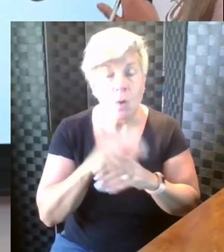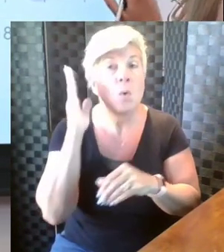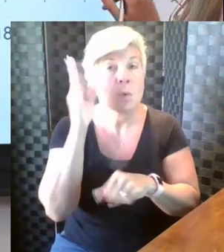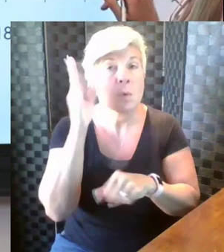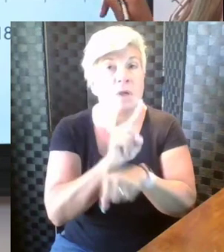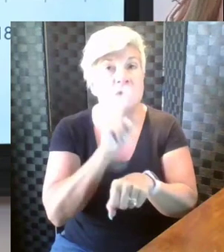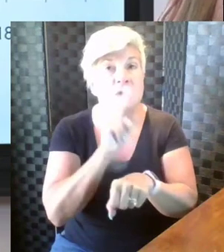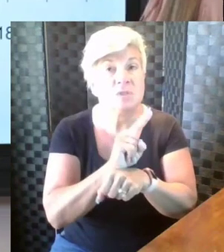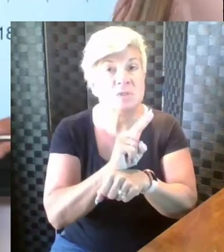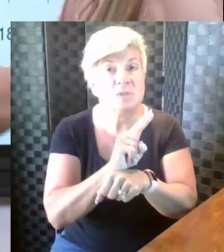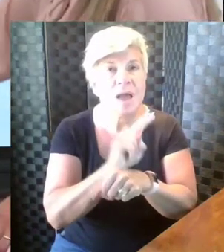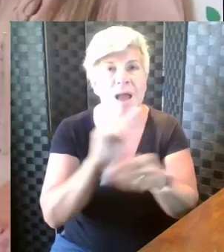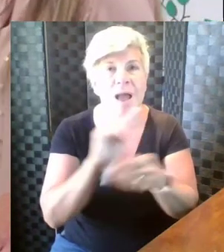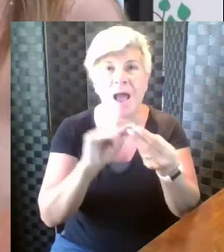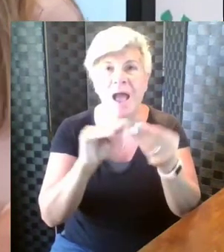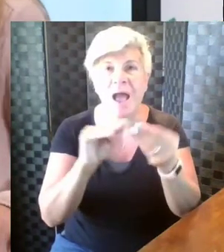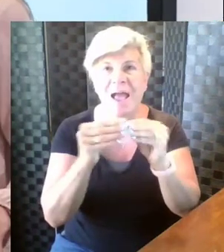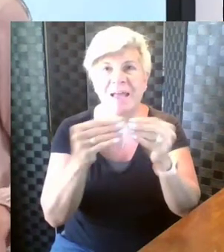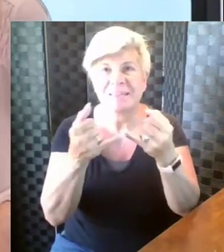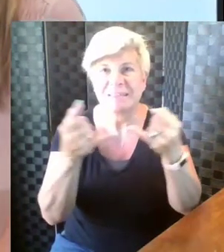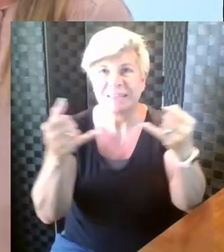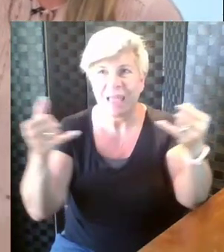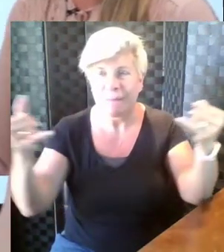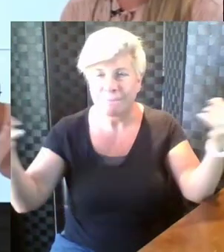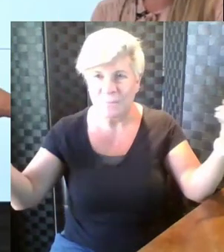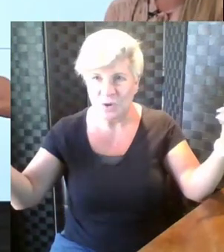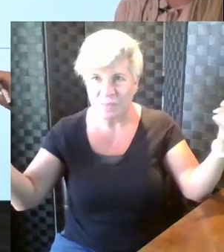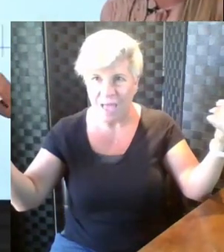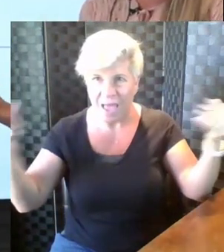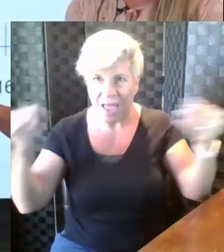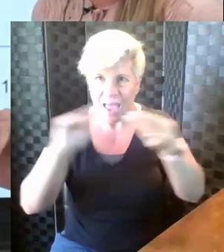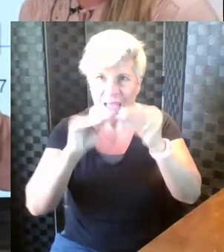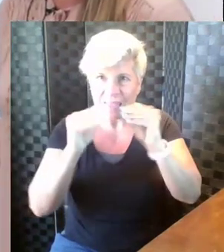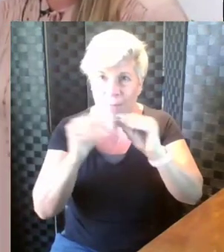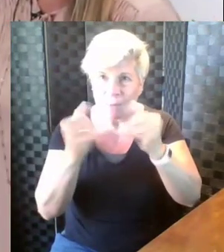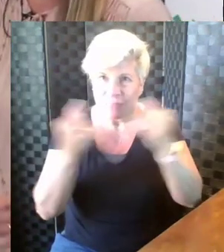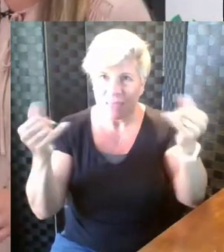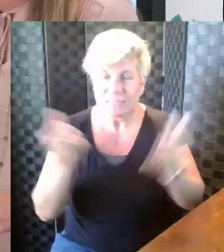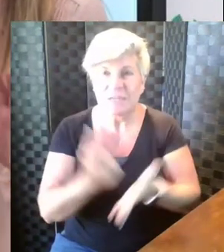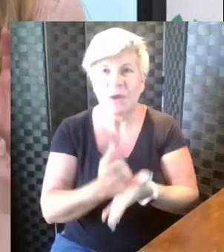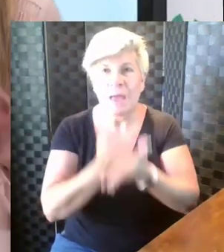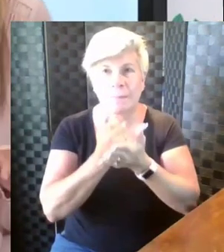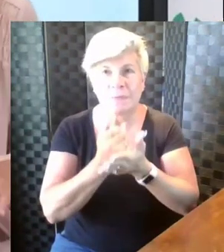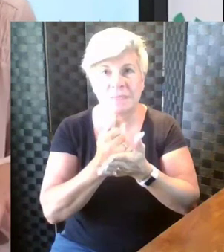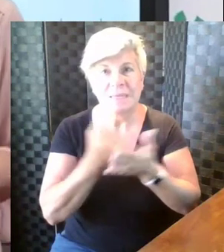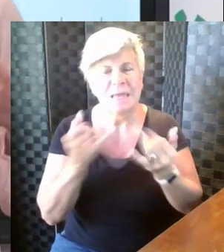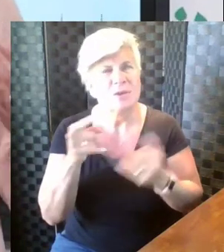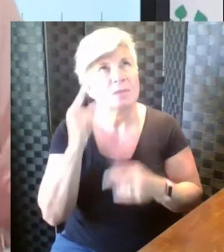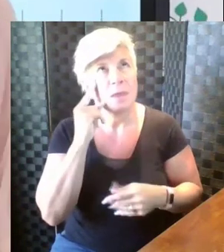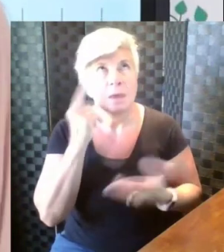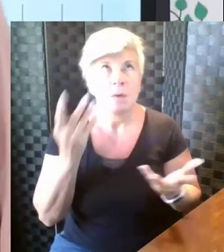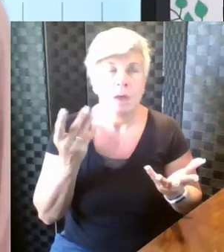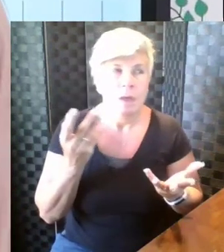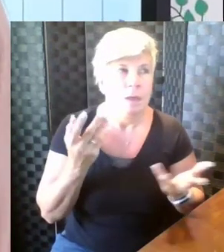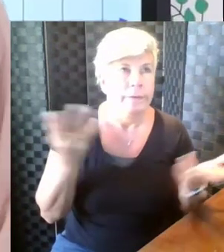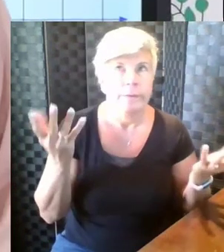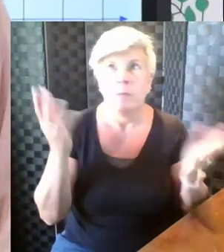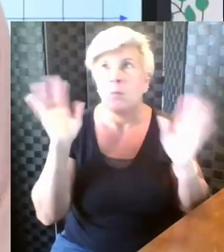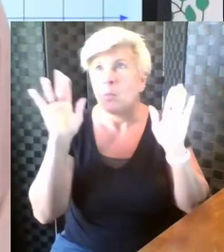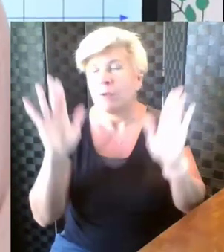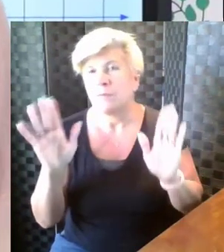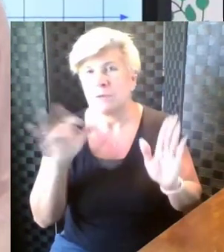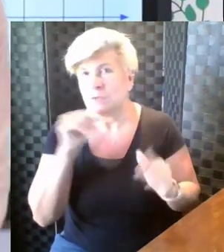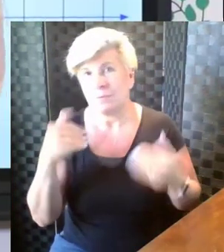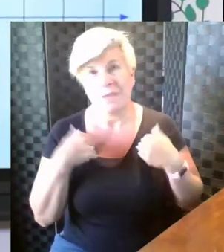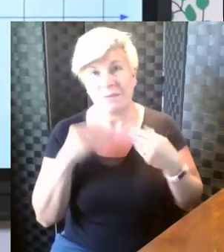use, maybe, this number line at the bottom to help us. Now, if you're thinking, well, great, Mrs. Fithian, I don't